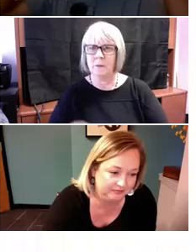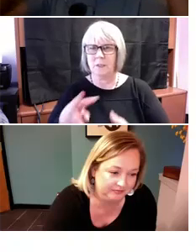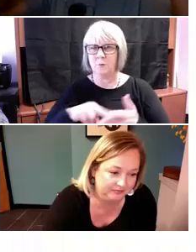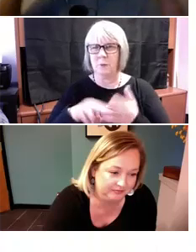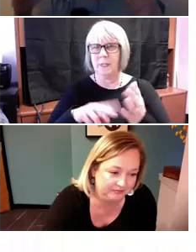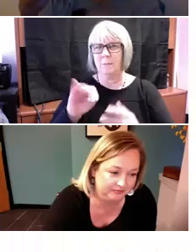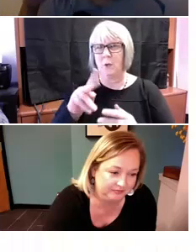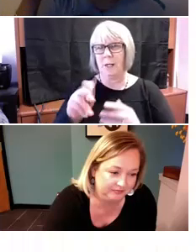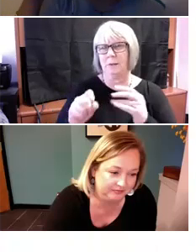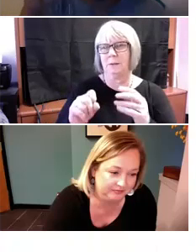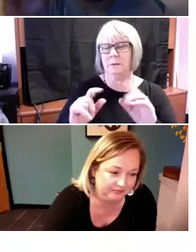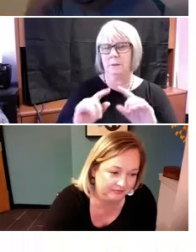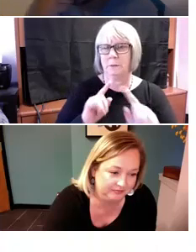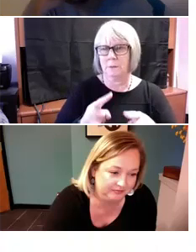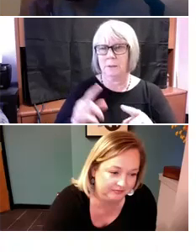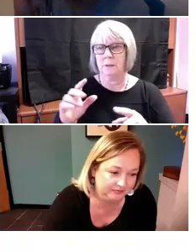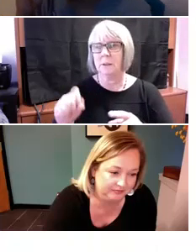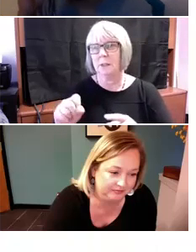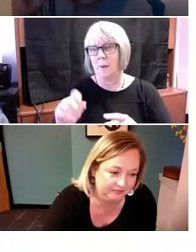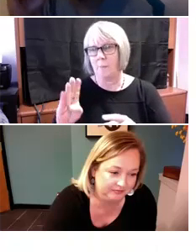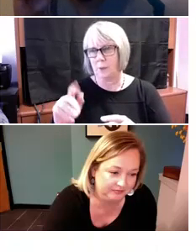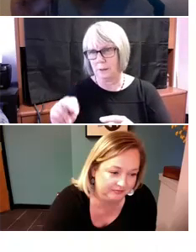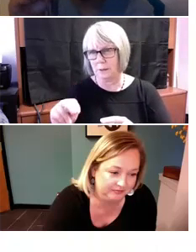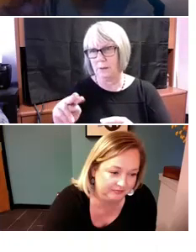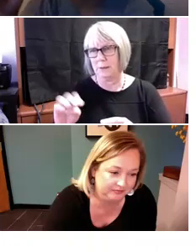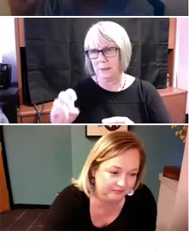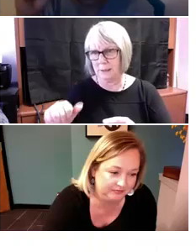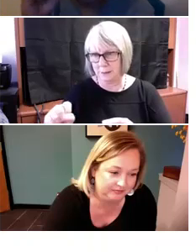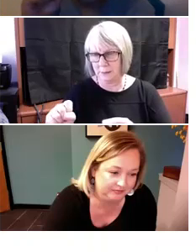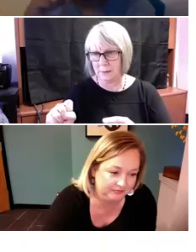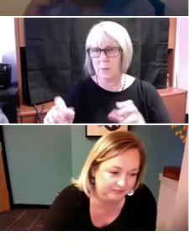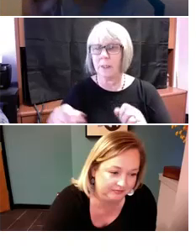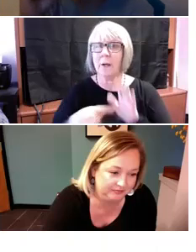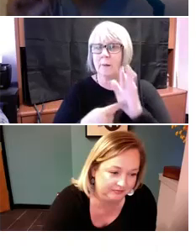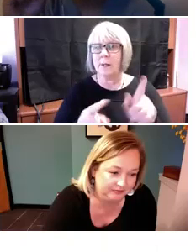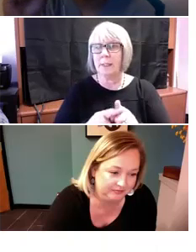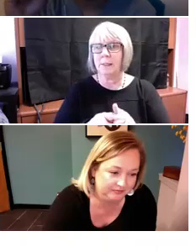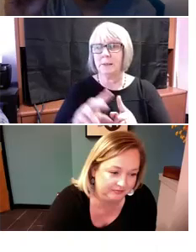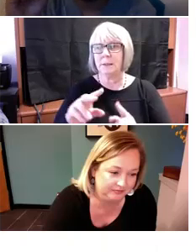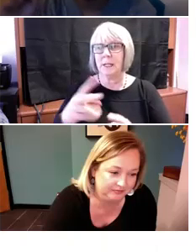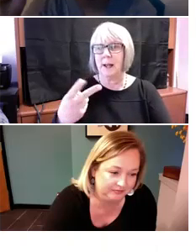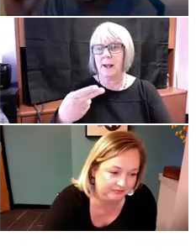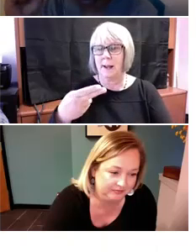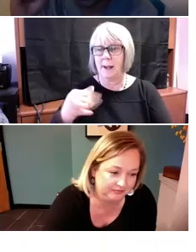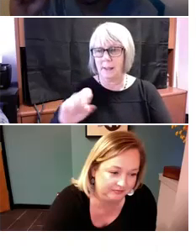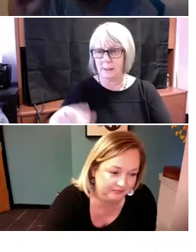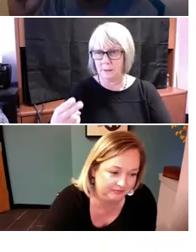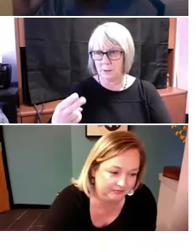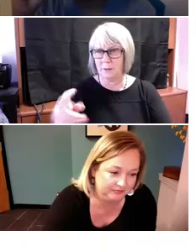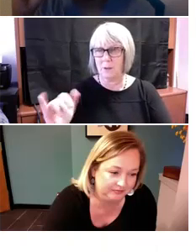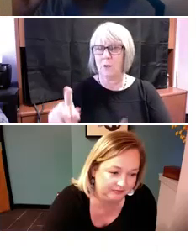edge? Yes, so Brian is, so we can represent this as a hash. We can also represent this as a